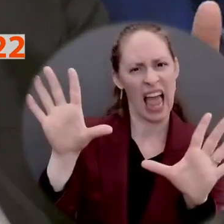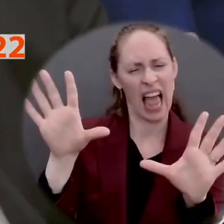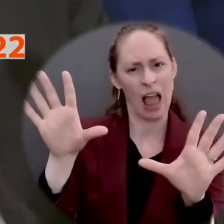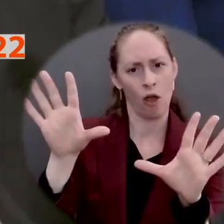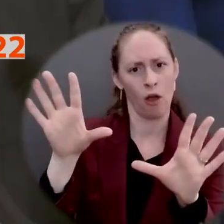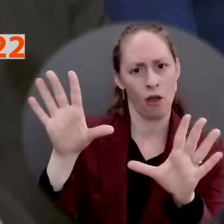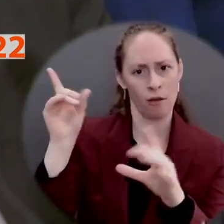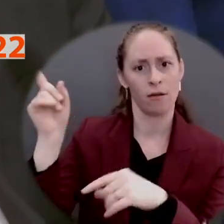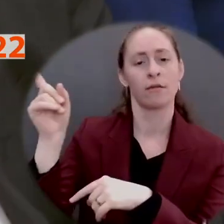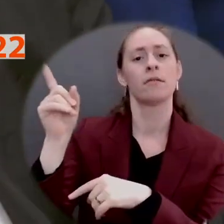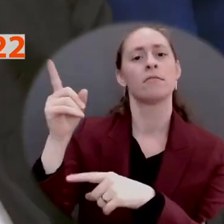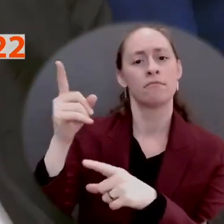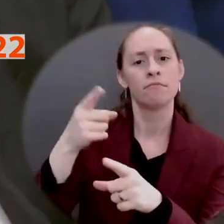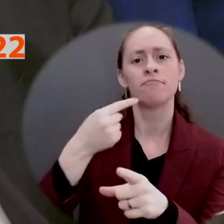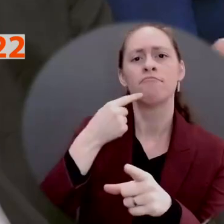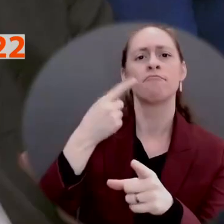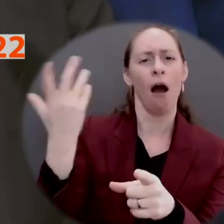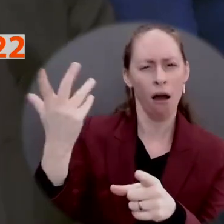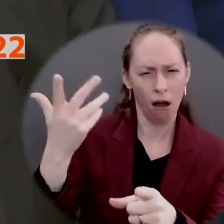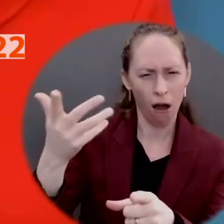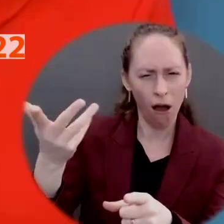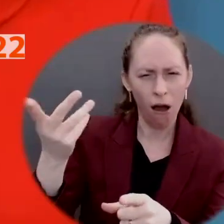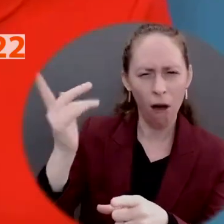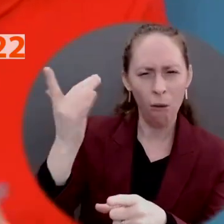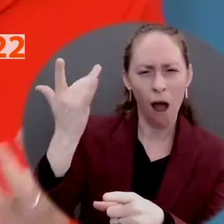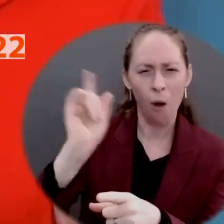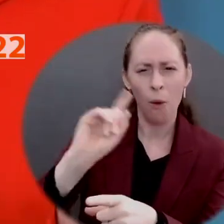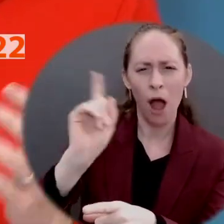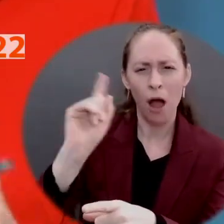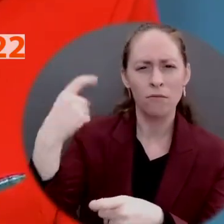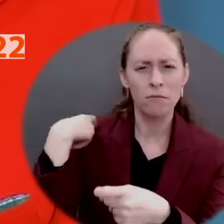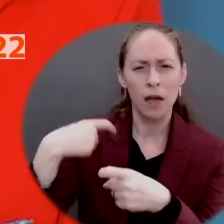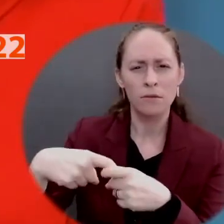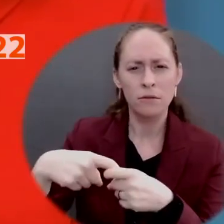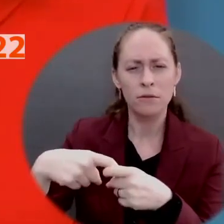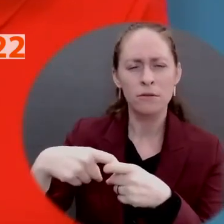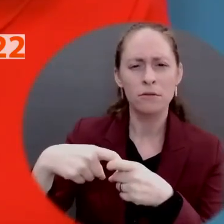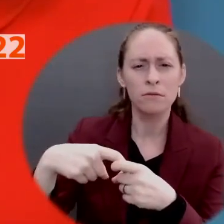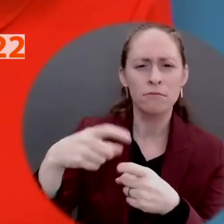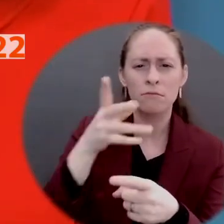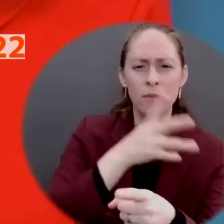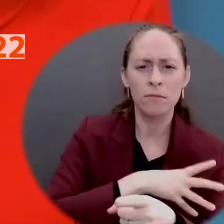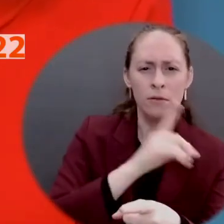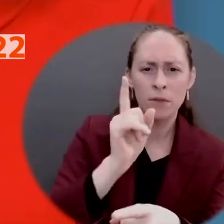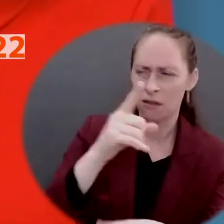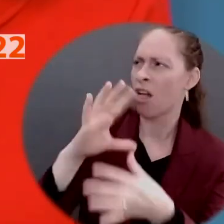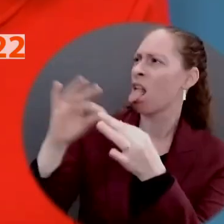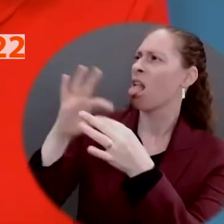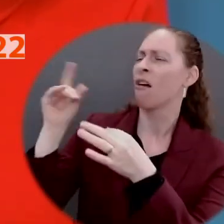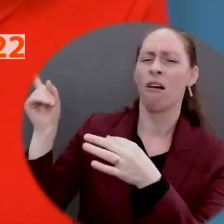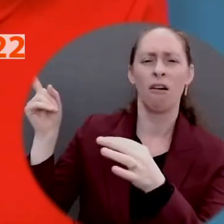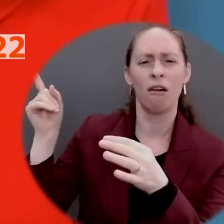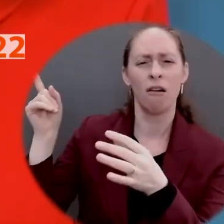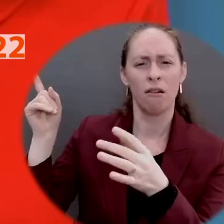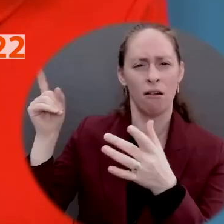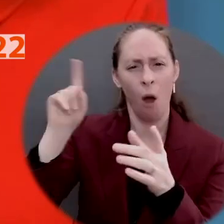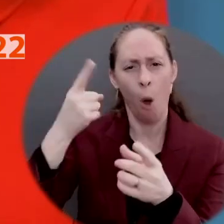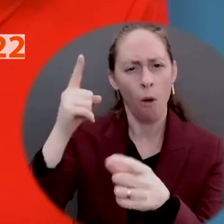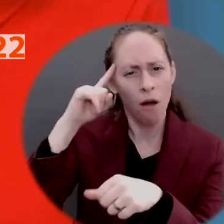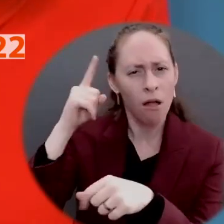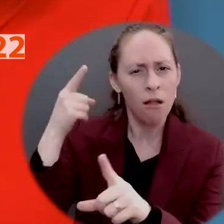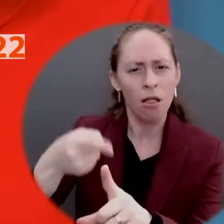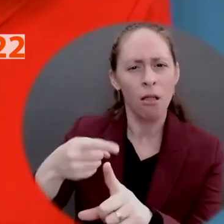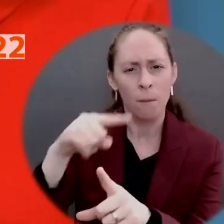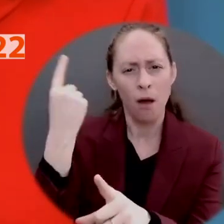is racist. What do you make of that? Well, the Supreme Court has been around for 230 years. There's never been a black woman who served on the